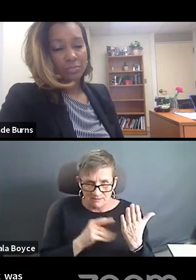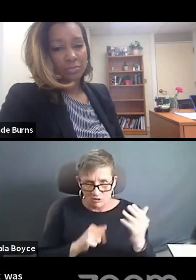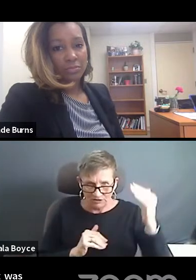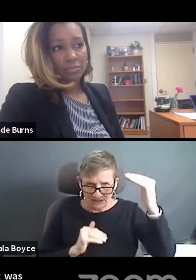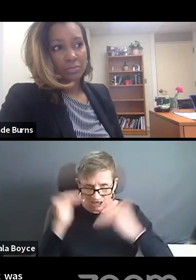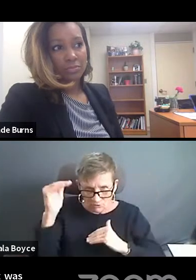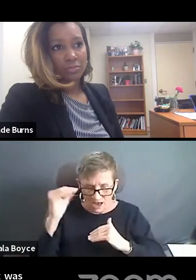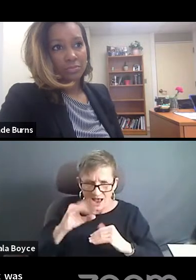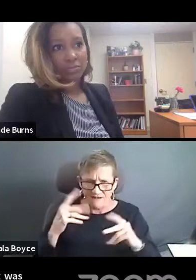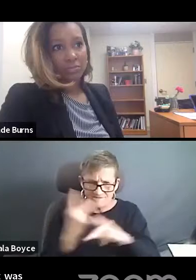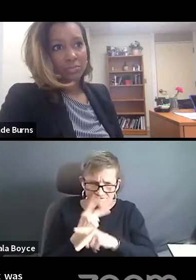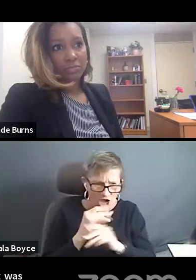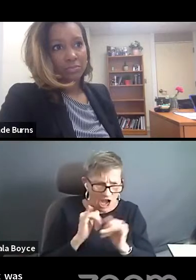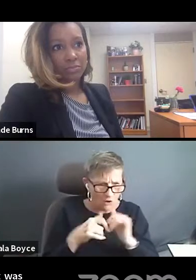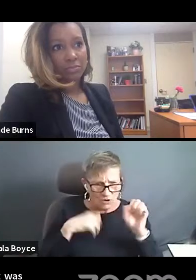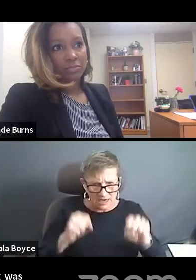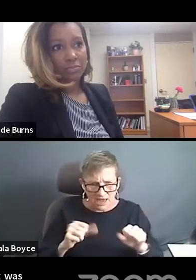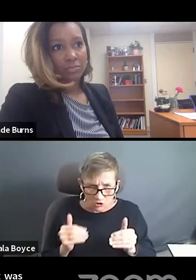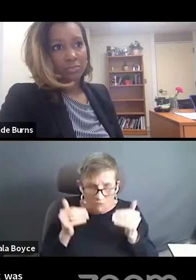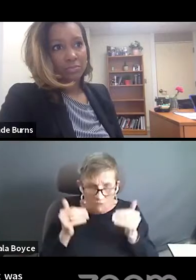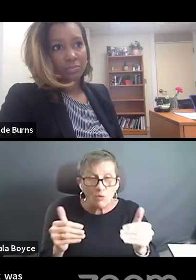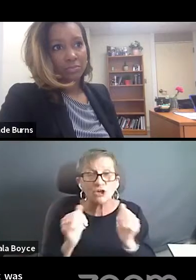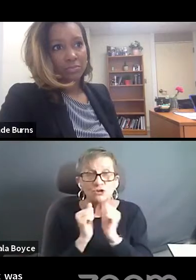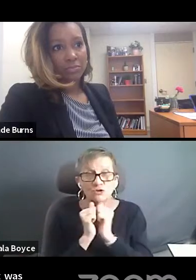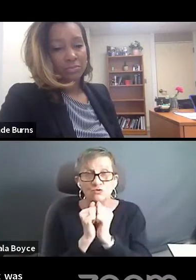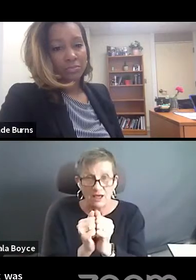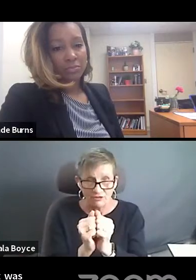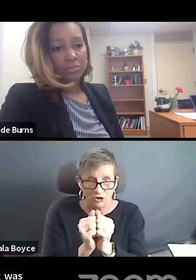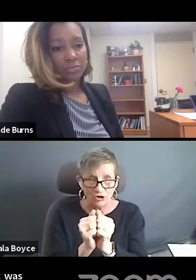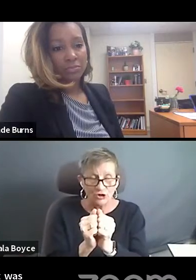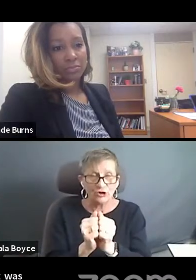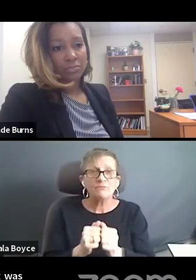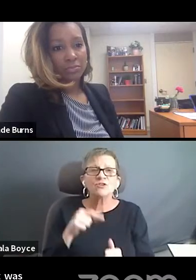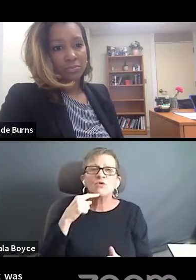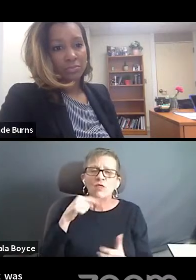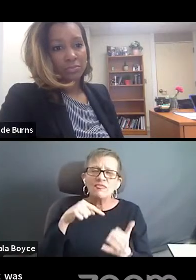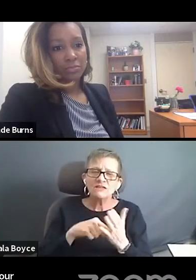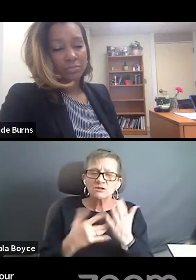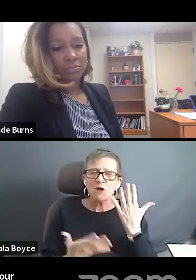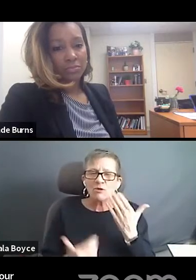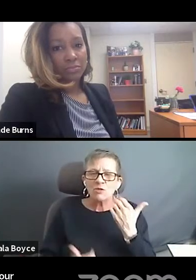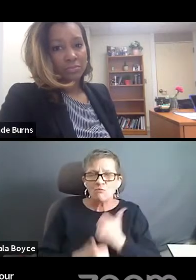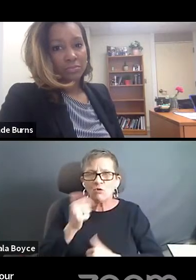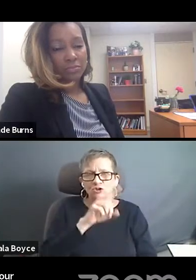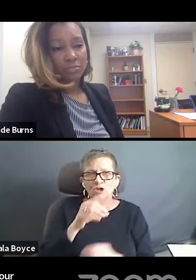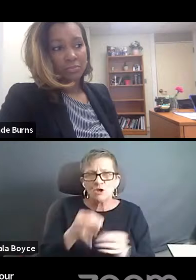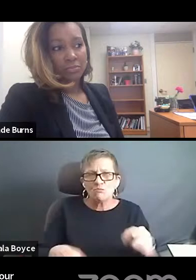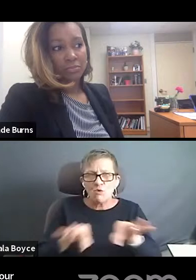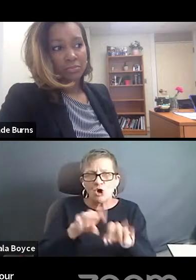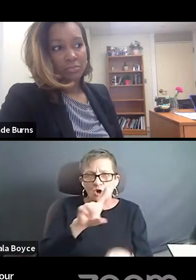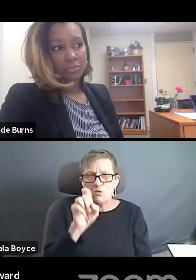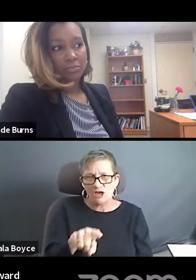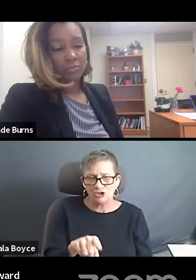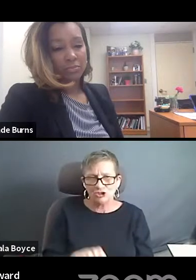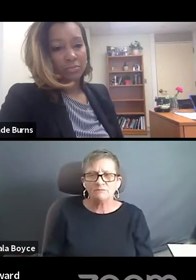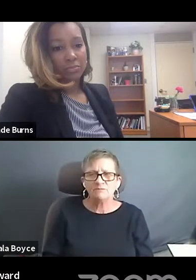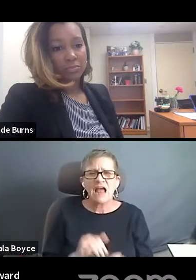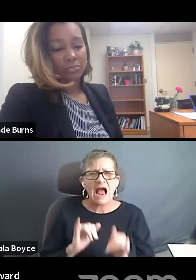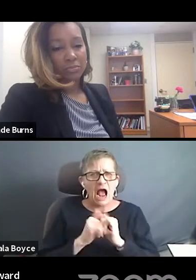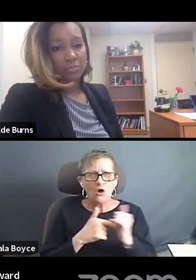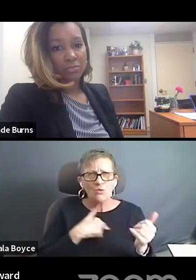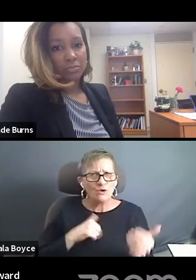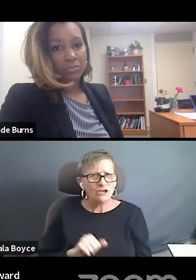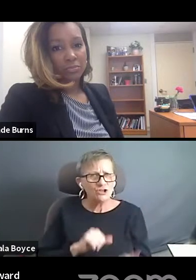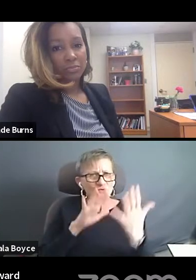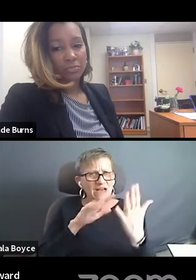out how we can move forward together. So this brings us to probably the most important question of this topic now, is how do we address these